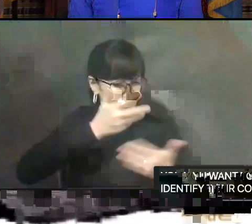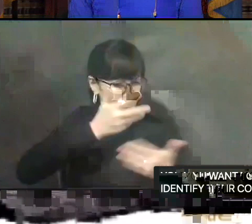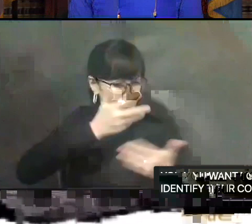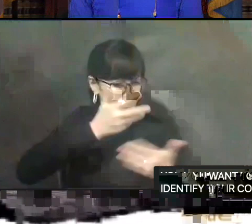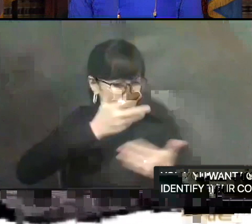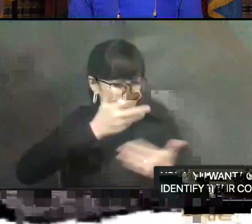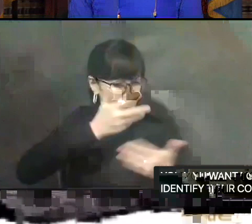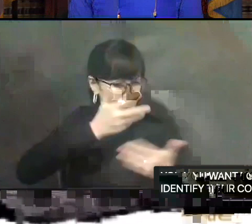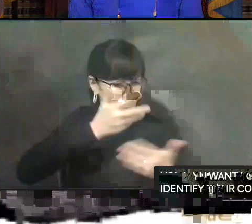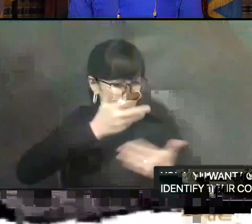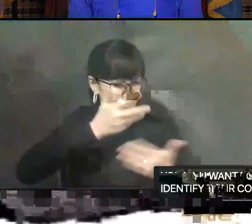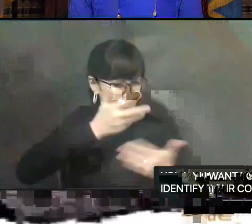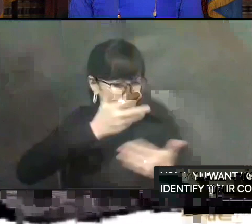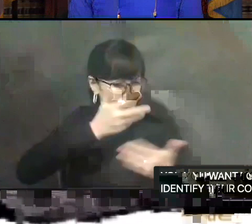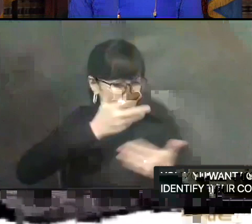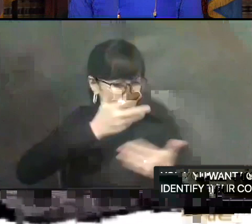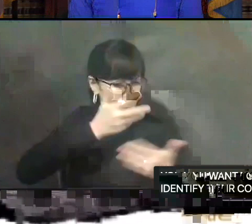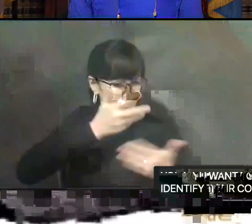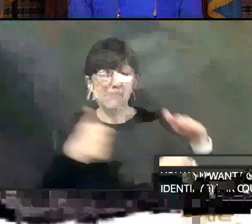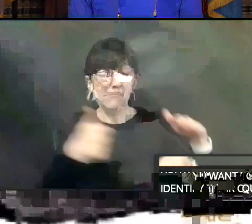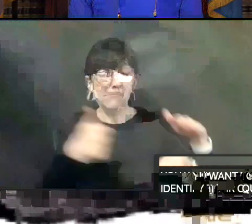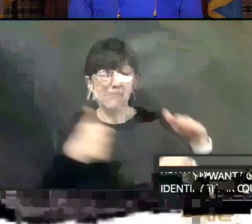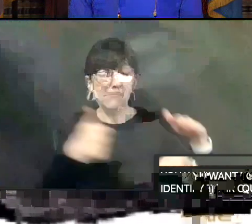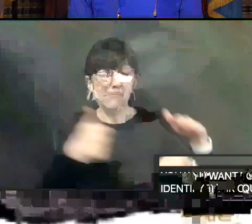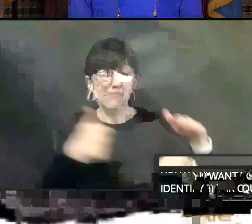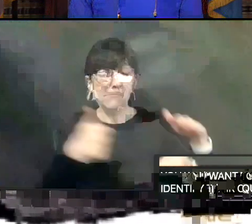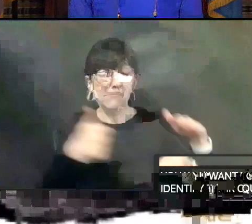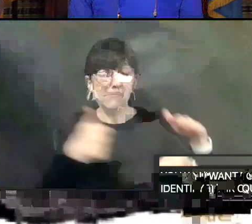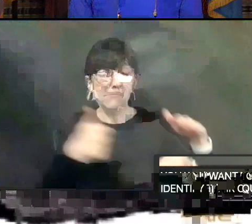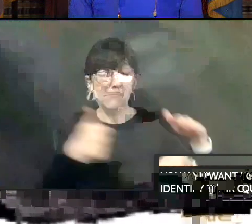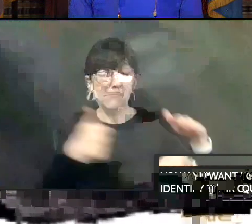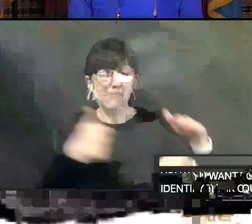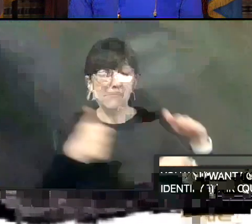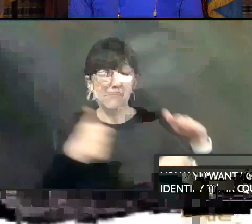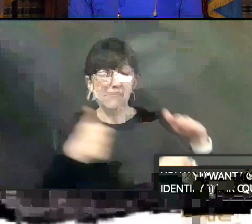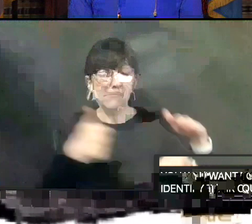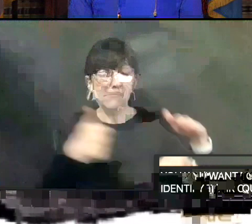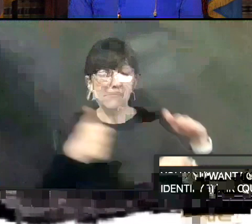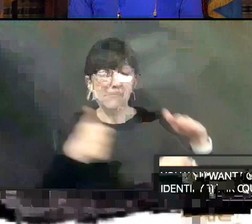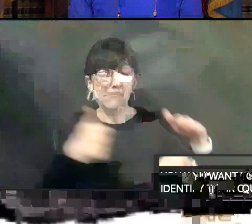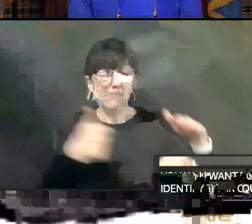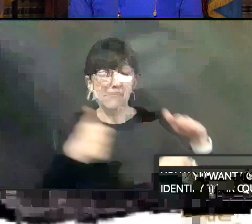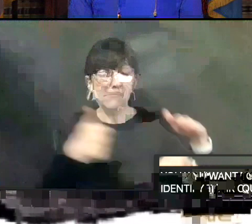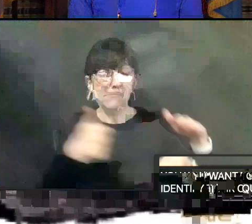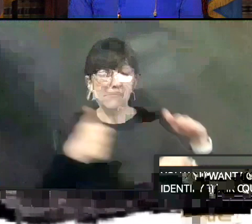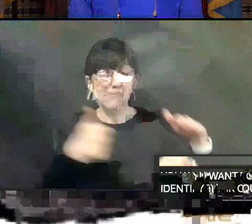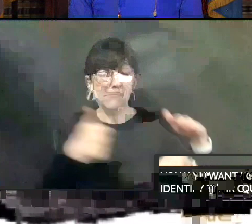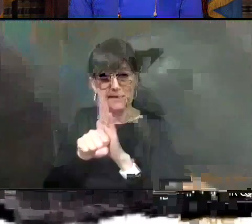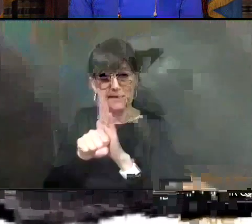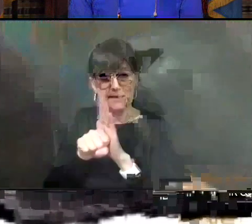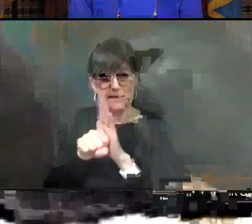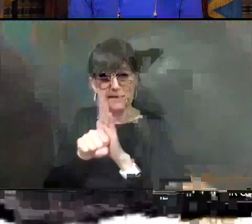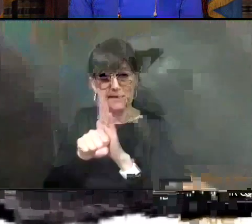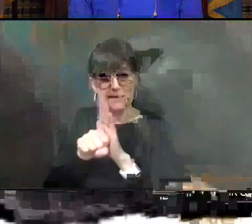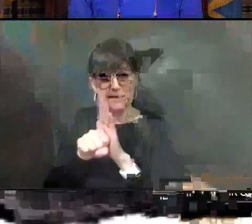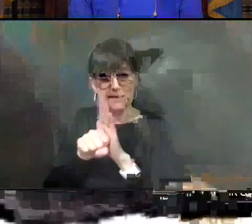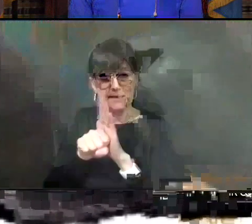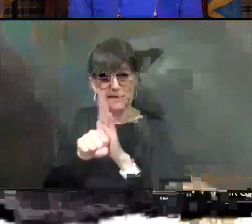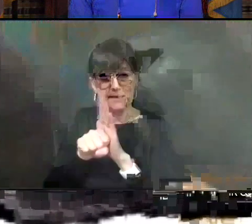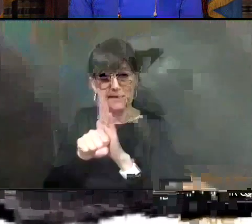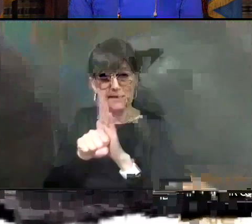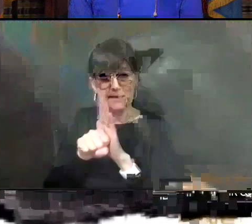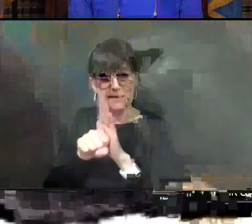are really important for us keeping the state safe once we get to a point where we can reopen.